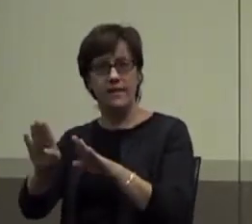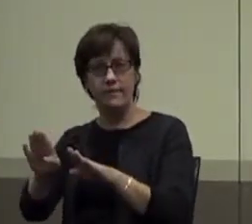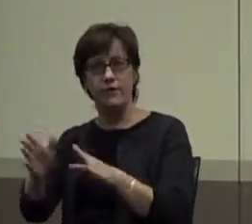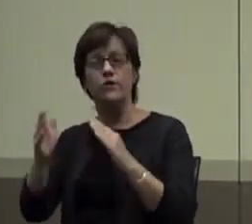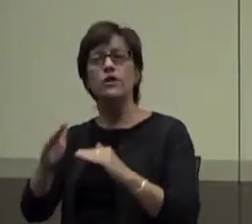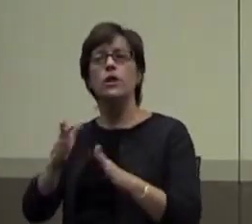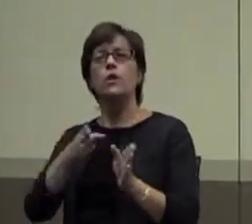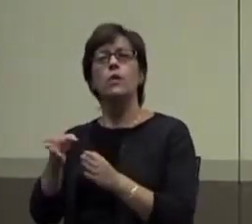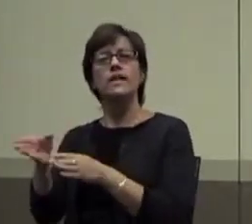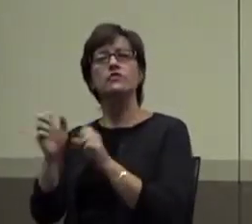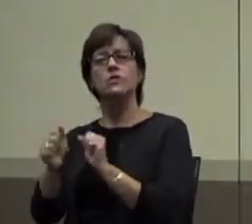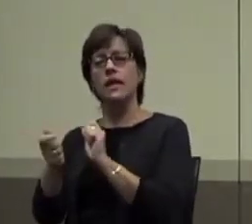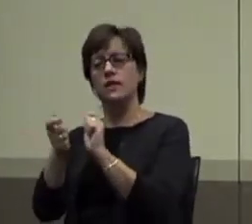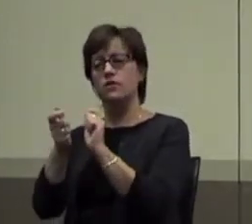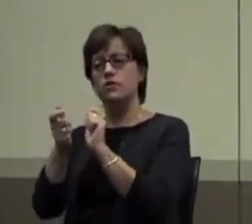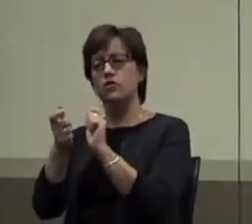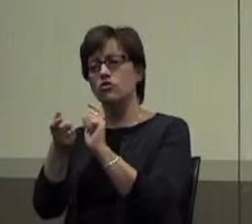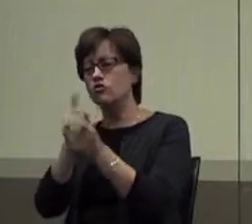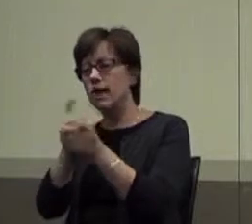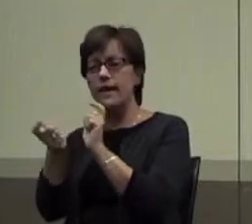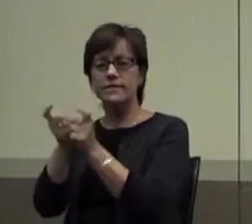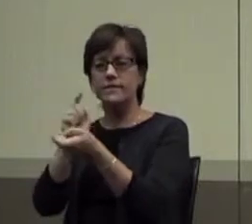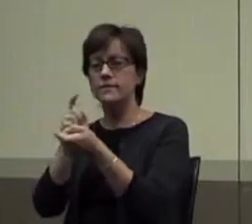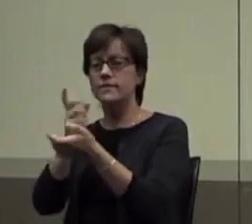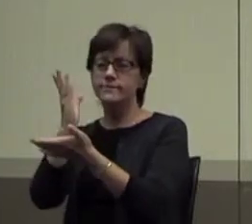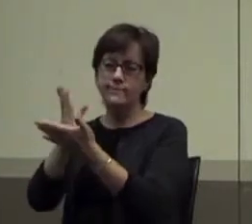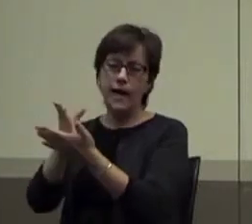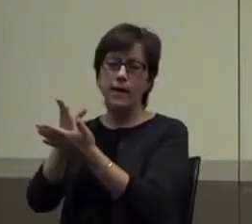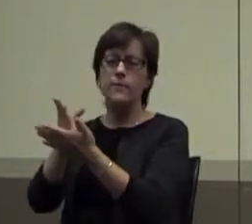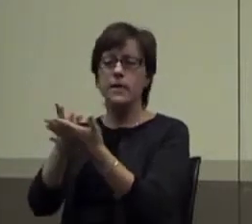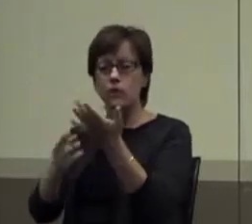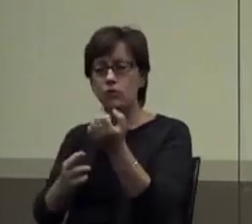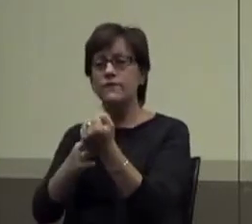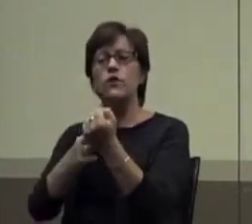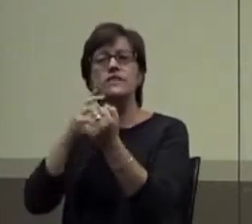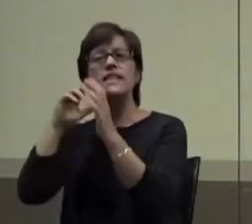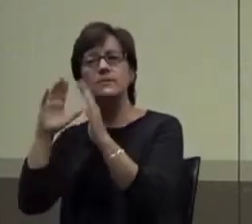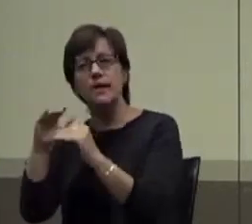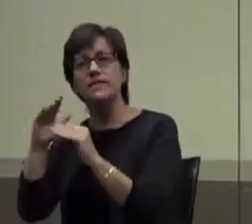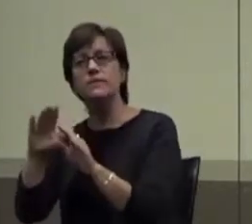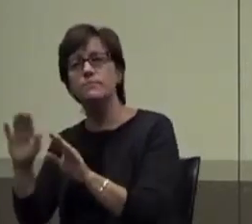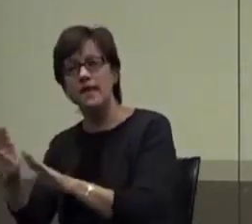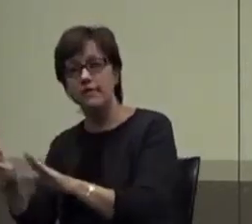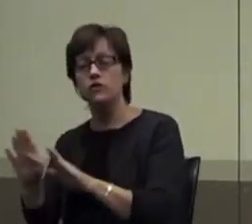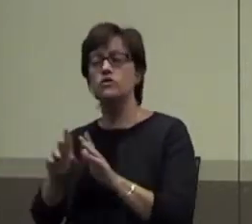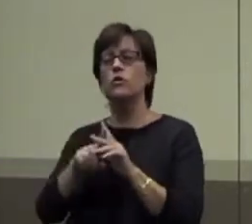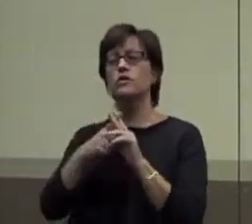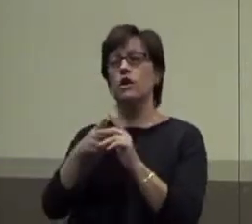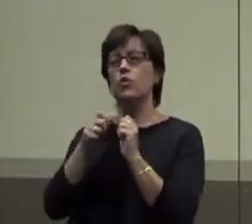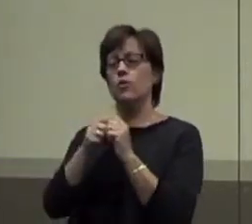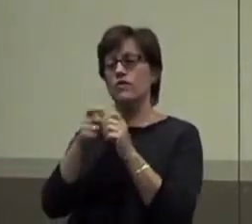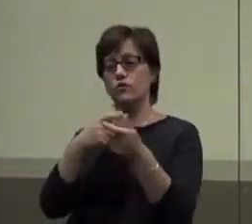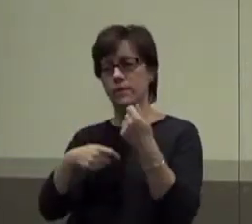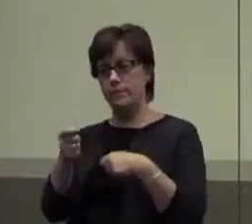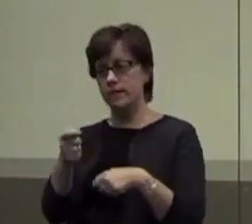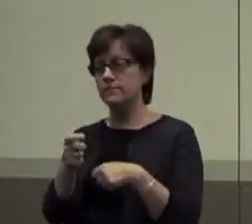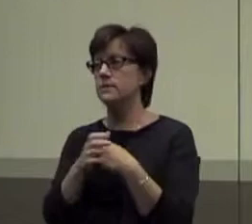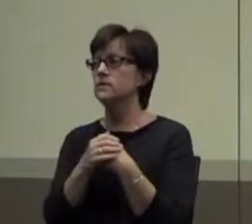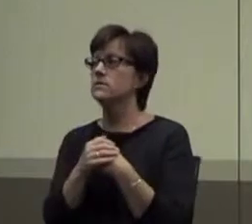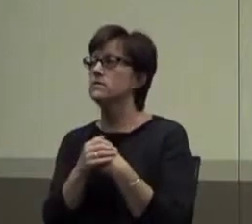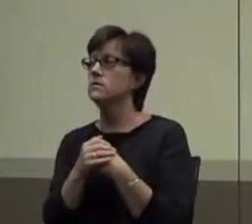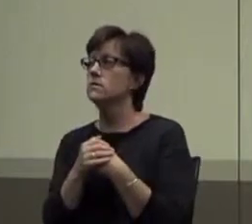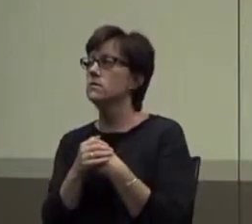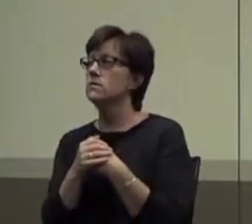correct, extinguish, and of course reinforce expected behavior. So we start with the replacement. So of